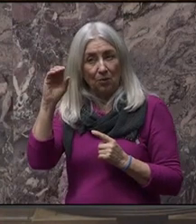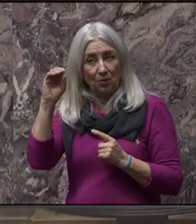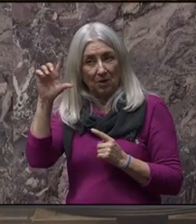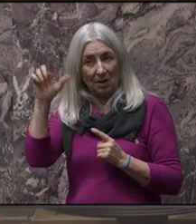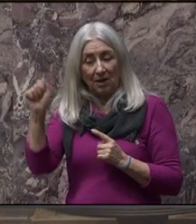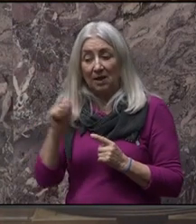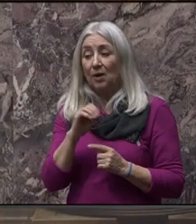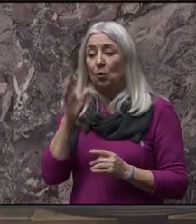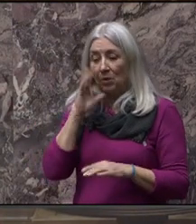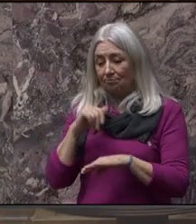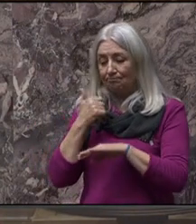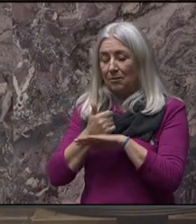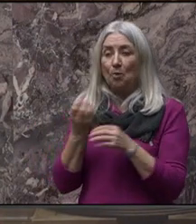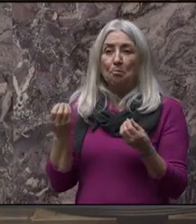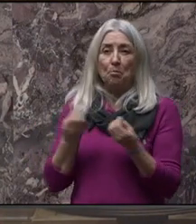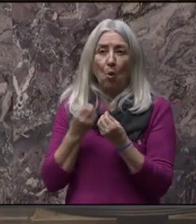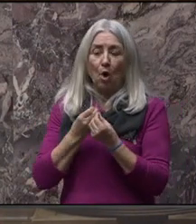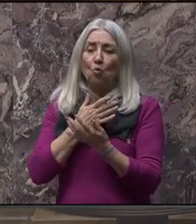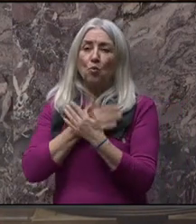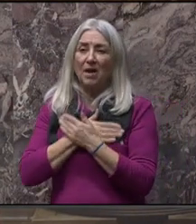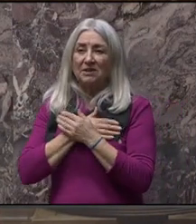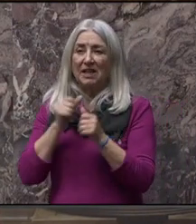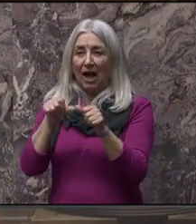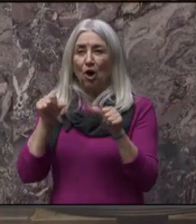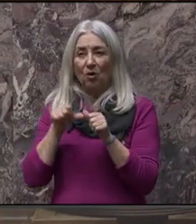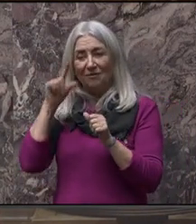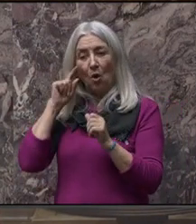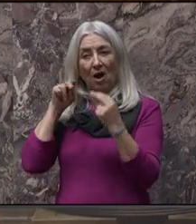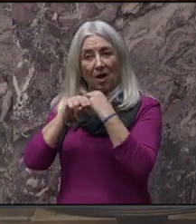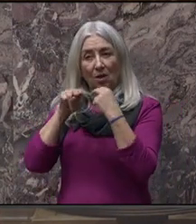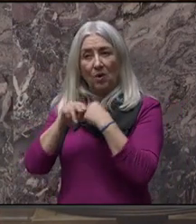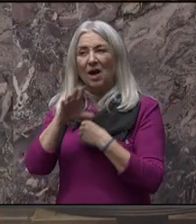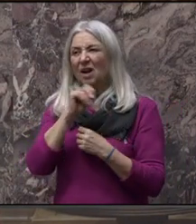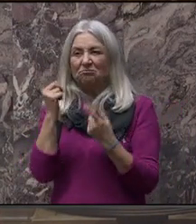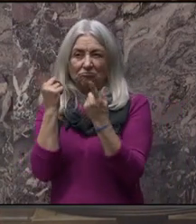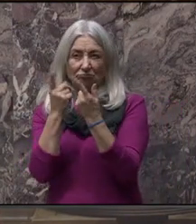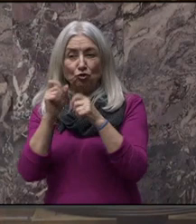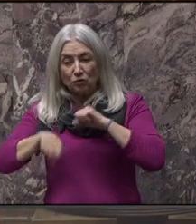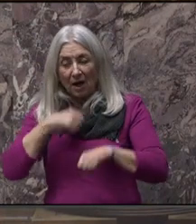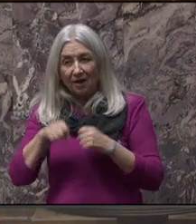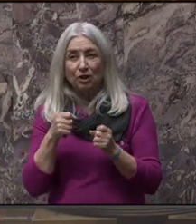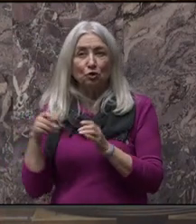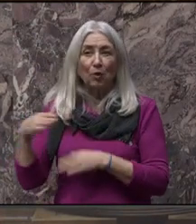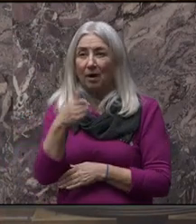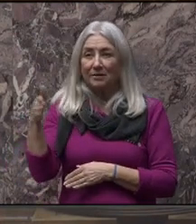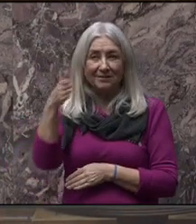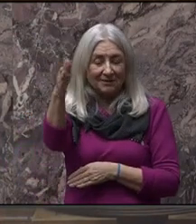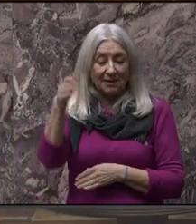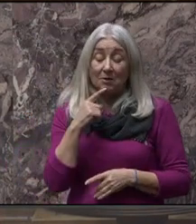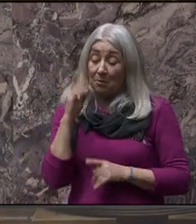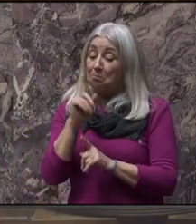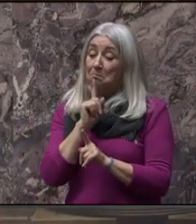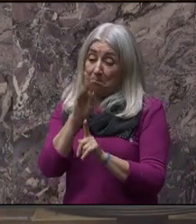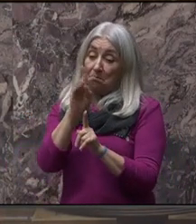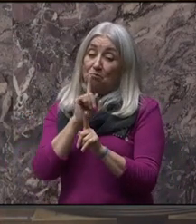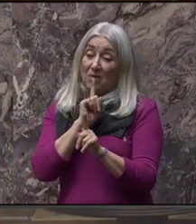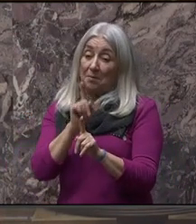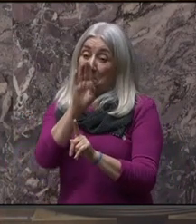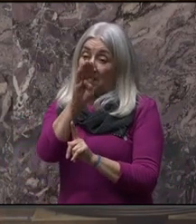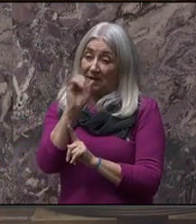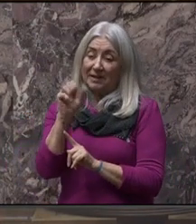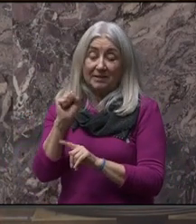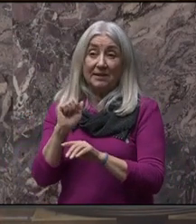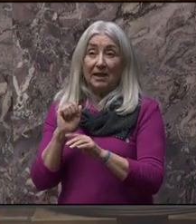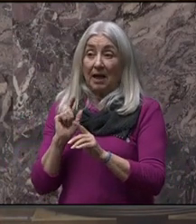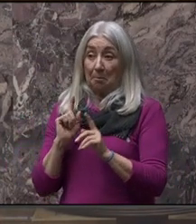highway rest areas, airports, and cycling trails. British Columbia is a destination for the world and